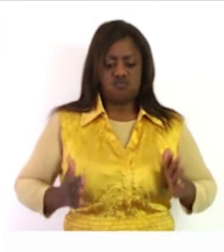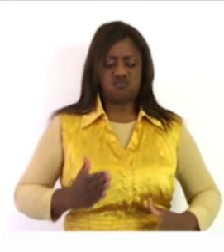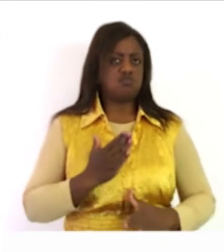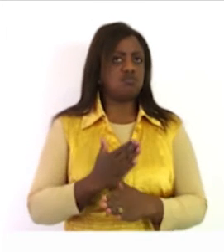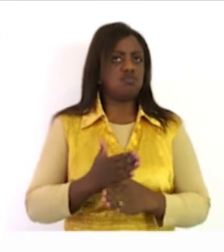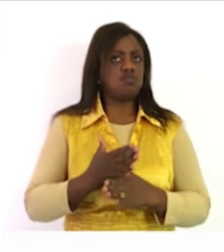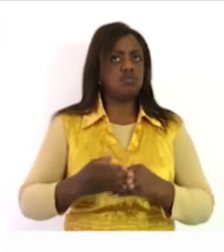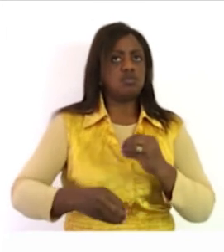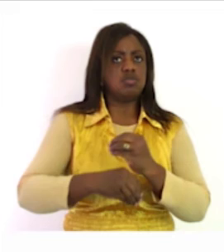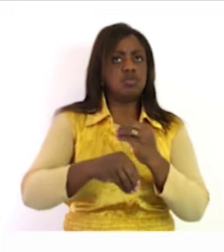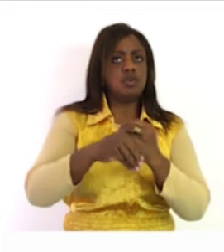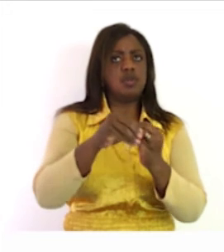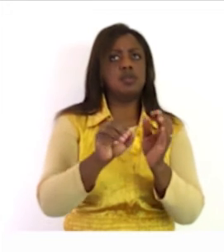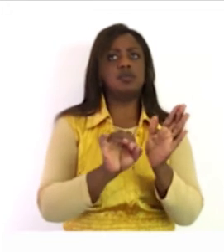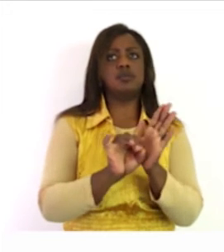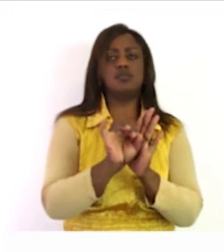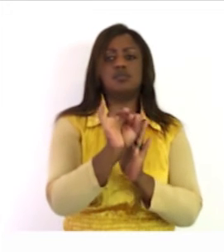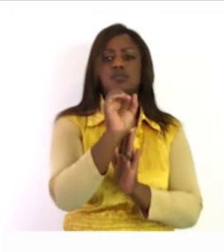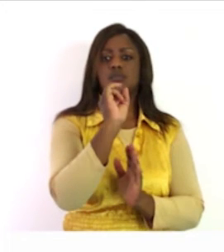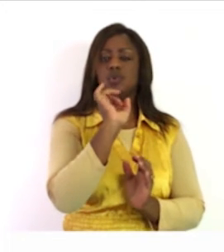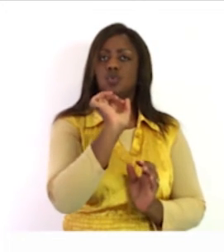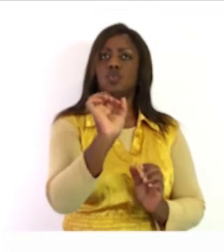adequate rest contribute to your health.